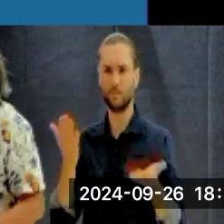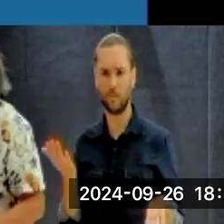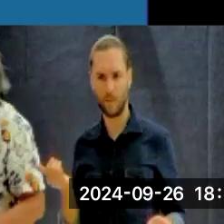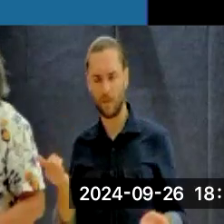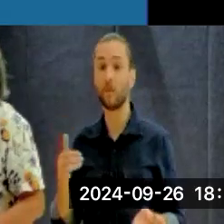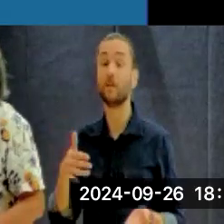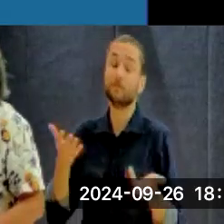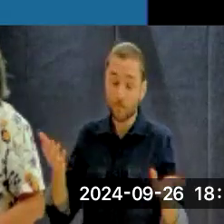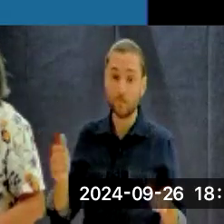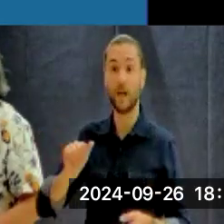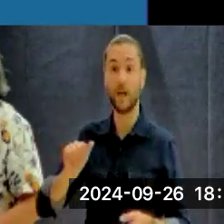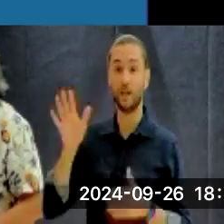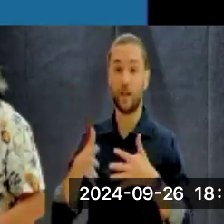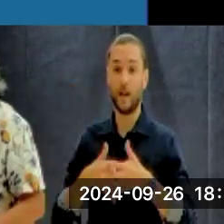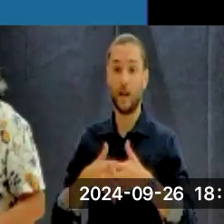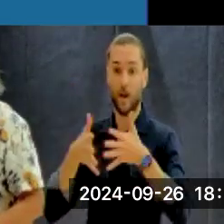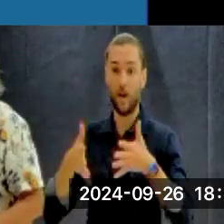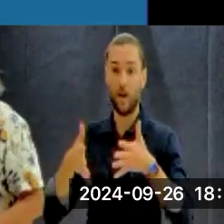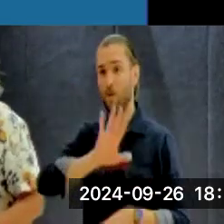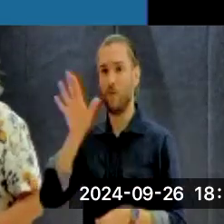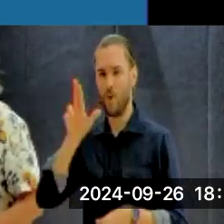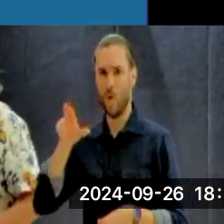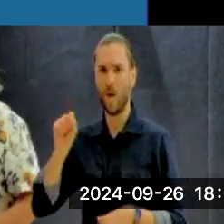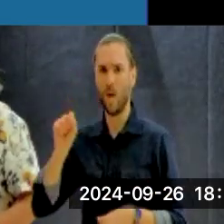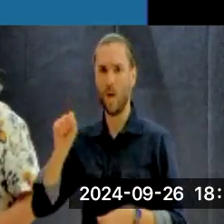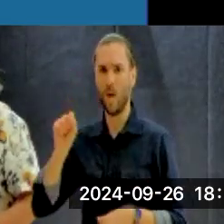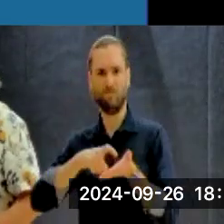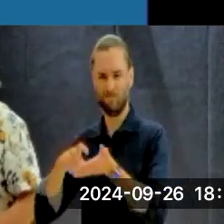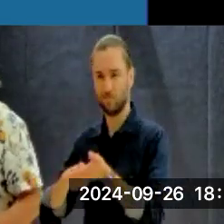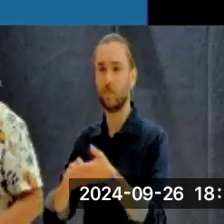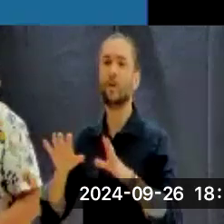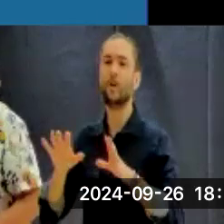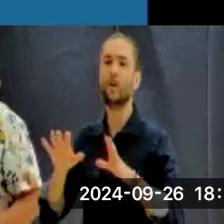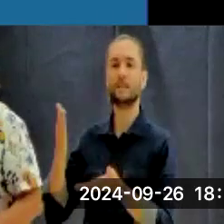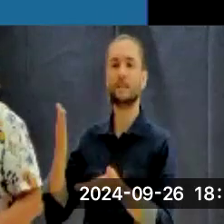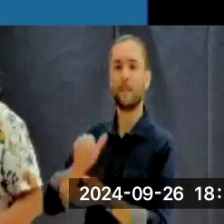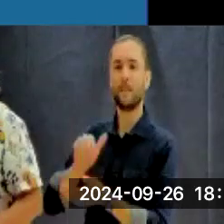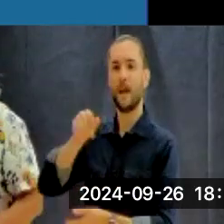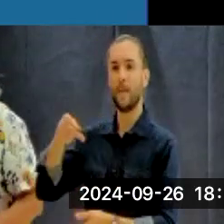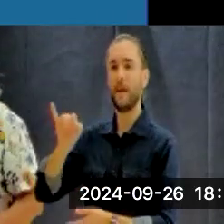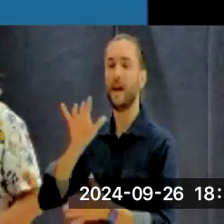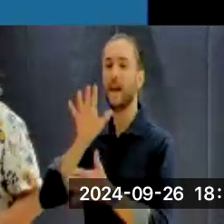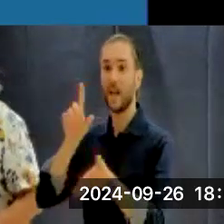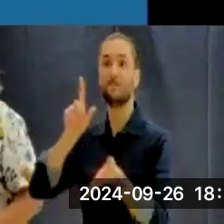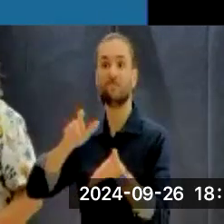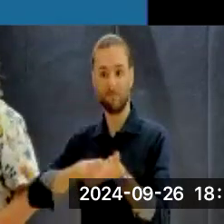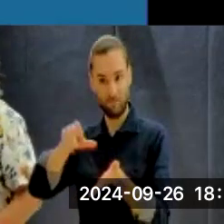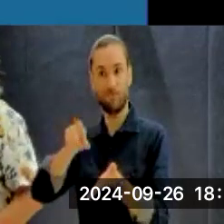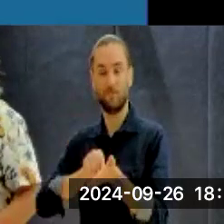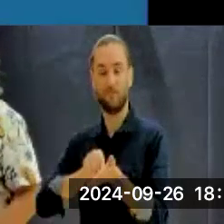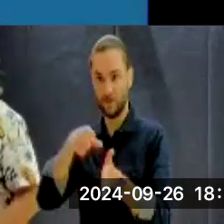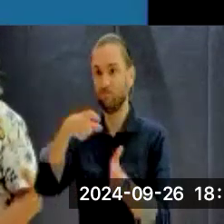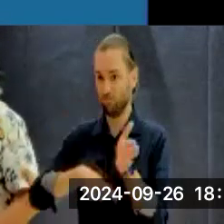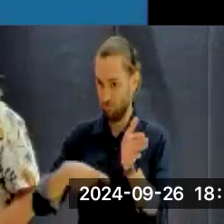it nationally as well. Stop AAPI Hate put out a press release yesterday where half of Asian Americans have